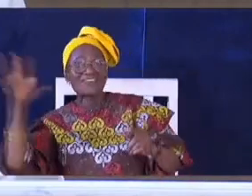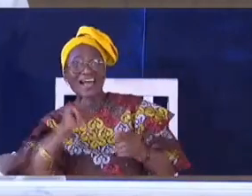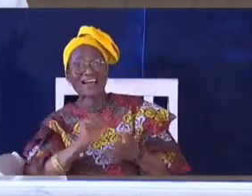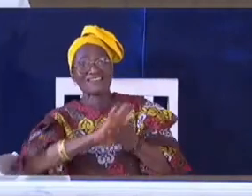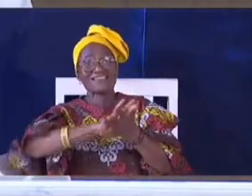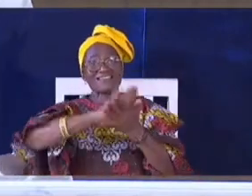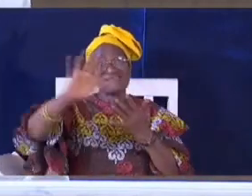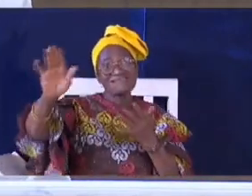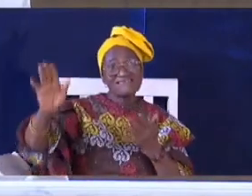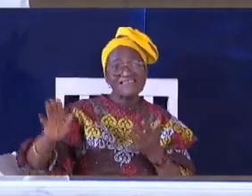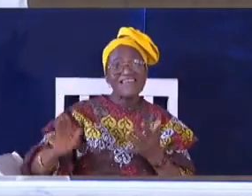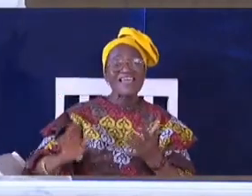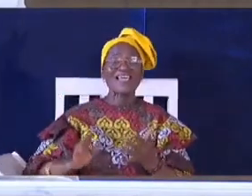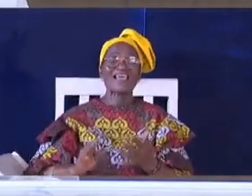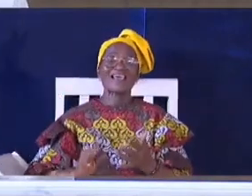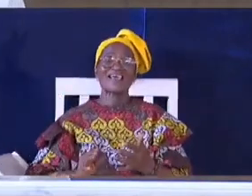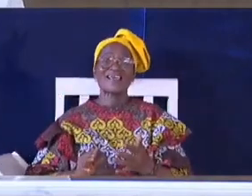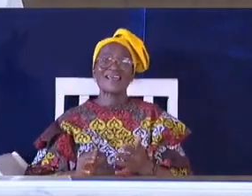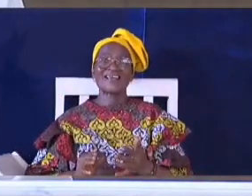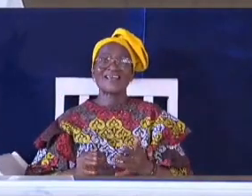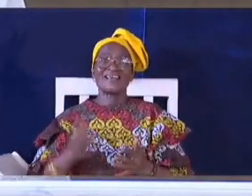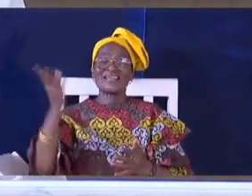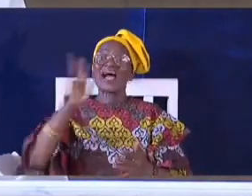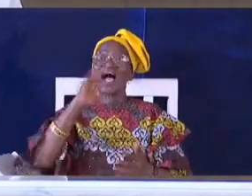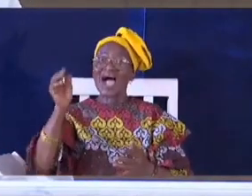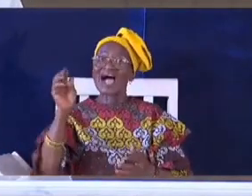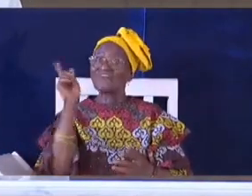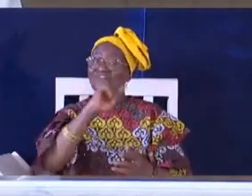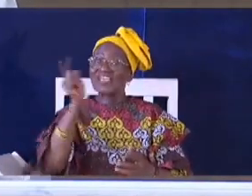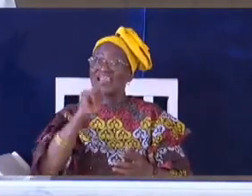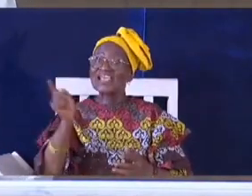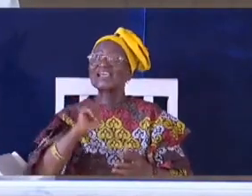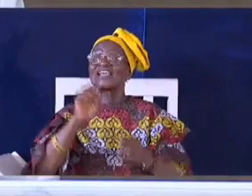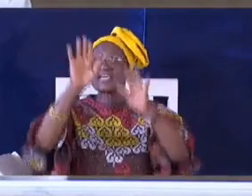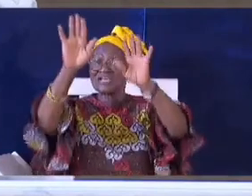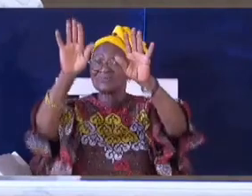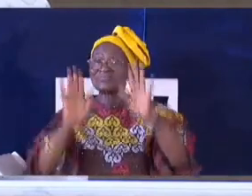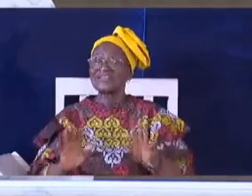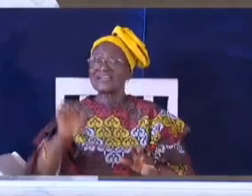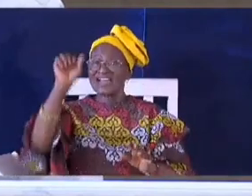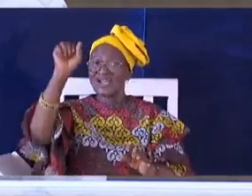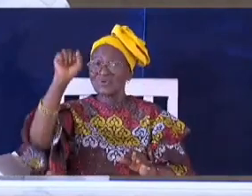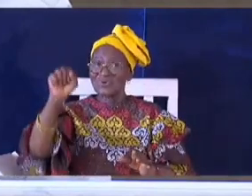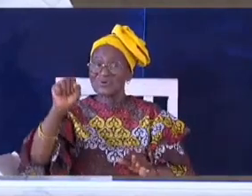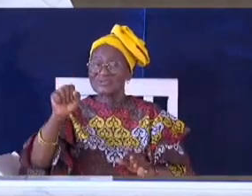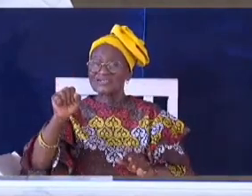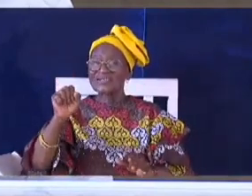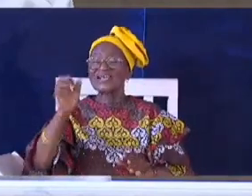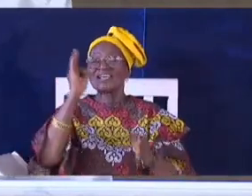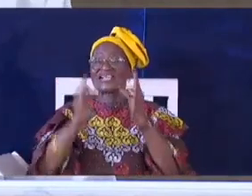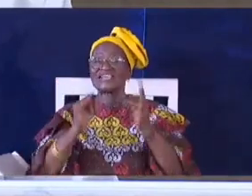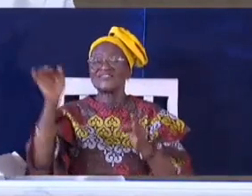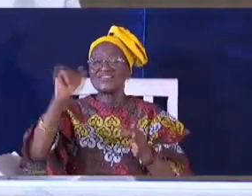The mere fact that you say there are fake miracles means there are miracles.